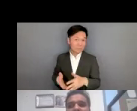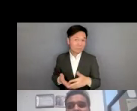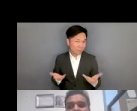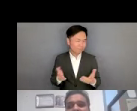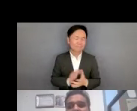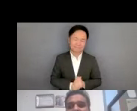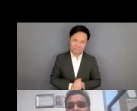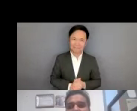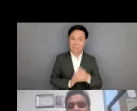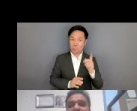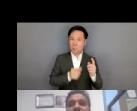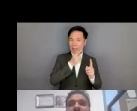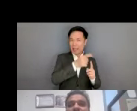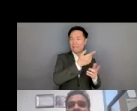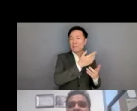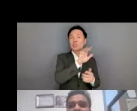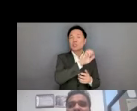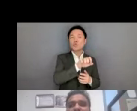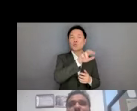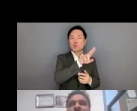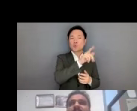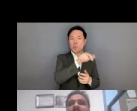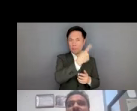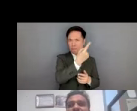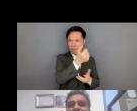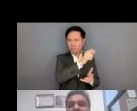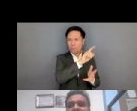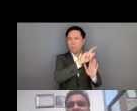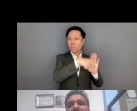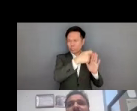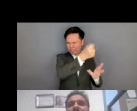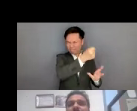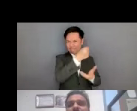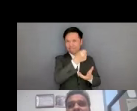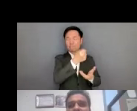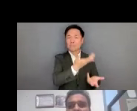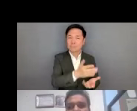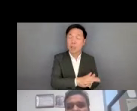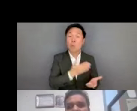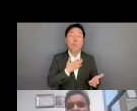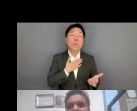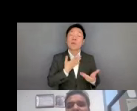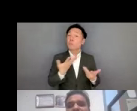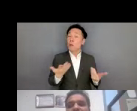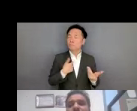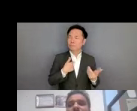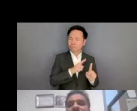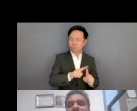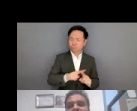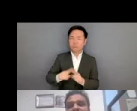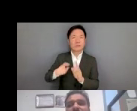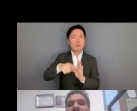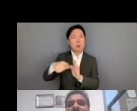Youth Democracy Cohort and European Union, and we worked under in various approaches. Firstly,